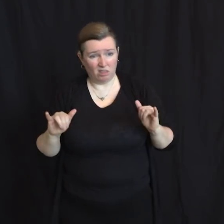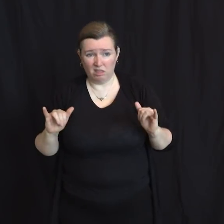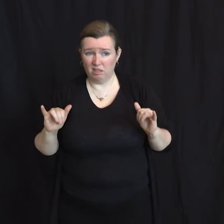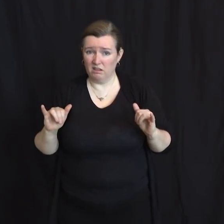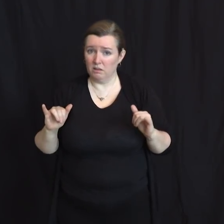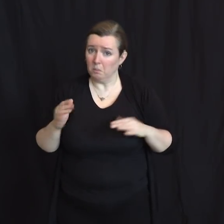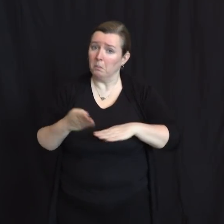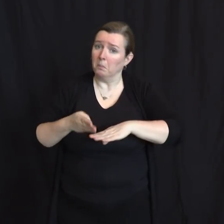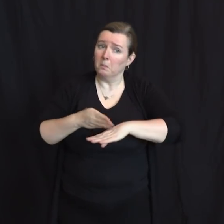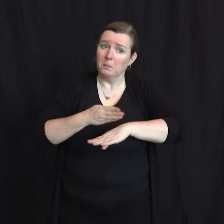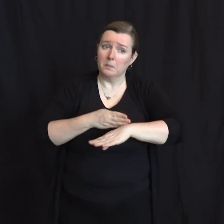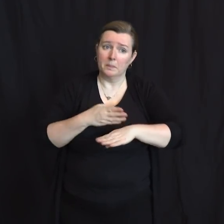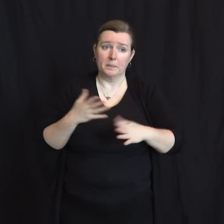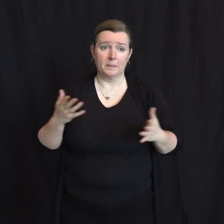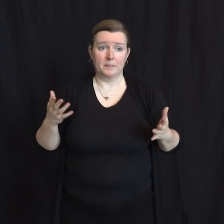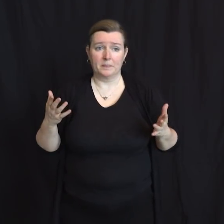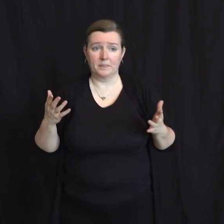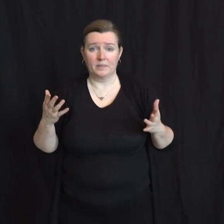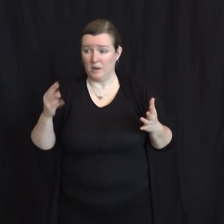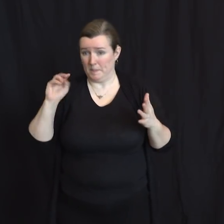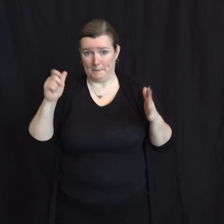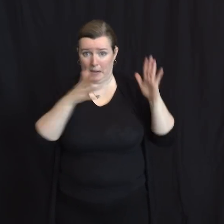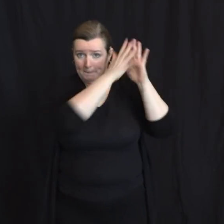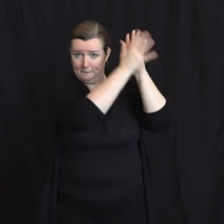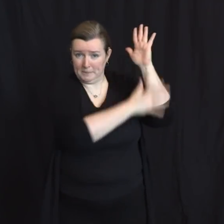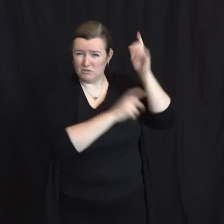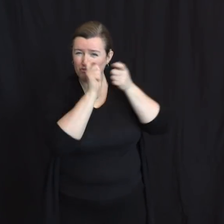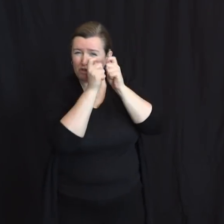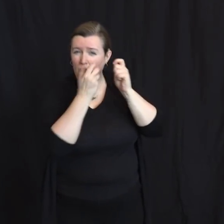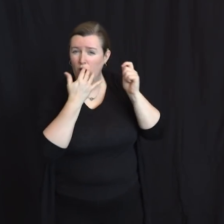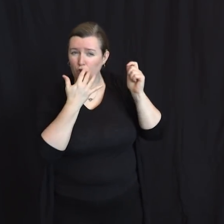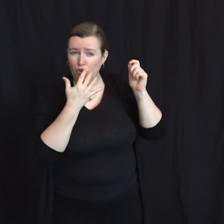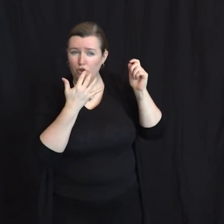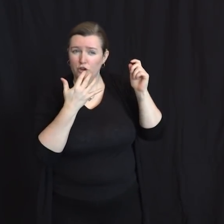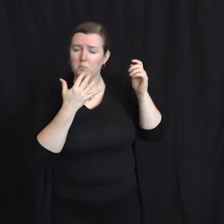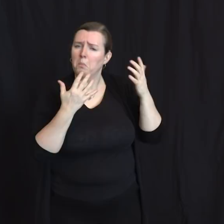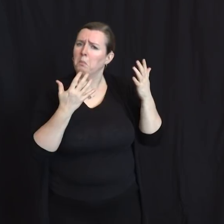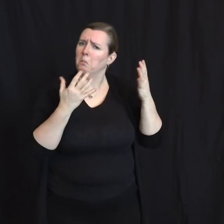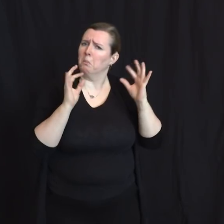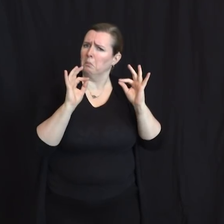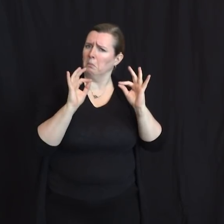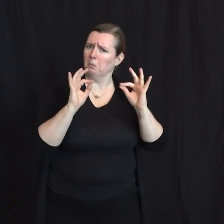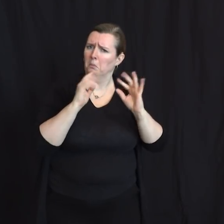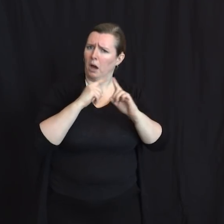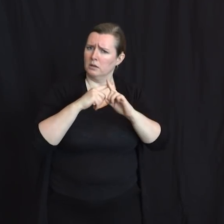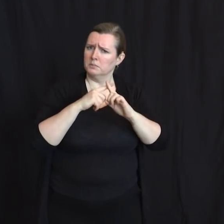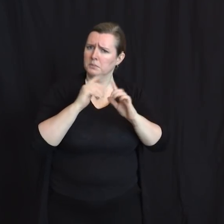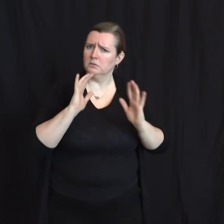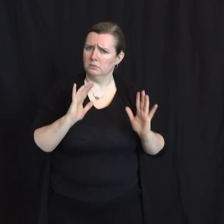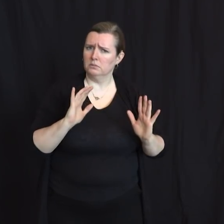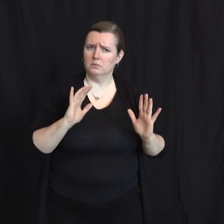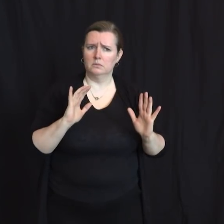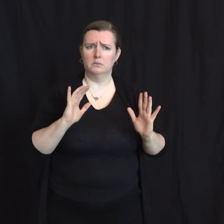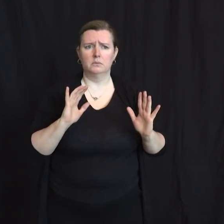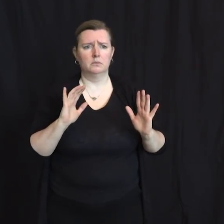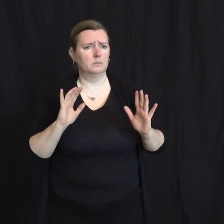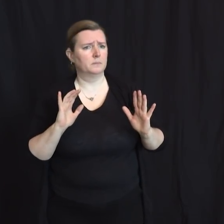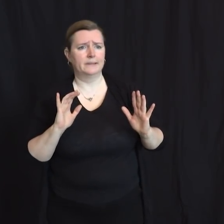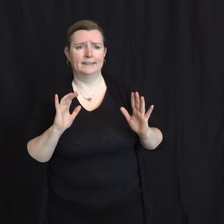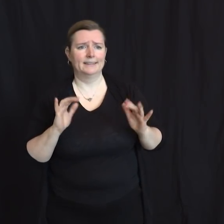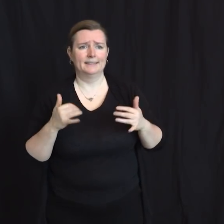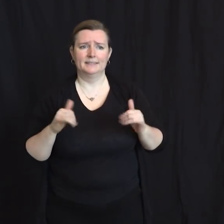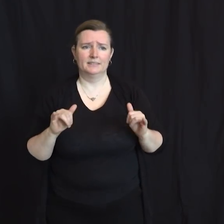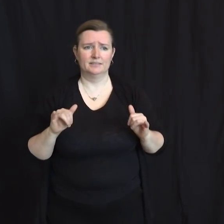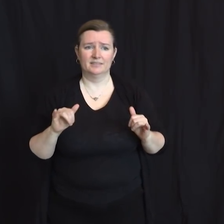is encouraging that we show. We've made an enormous amount of progress, but the numbers show when you've got 7,000, 8,000 people